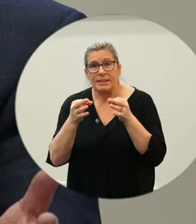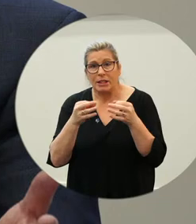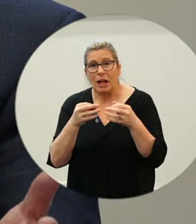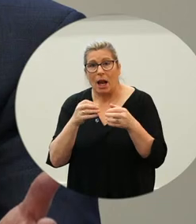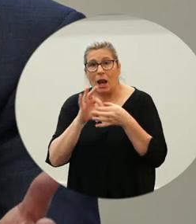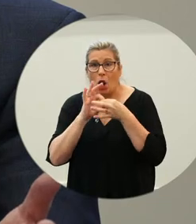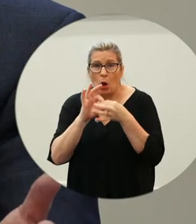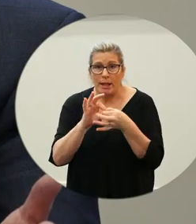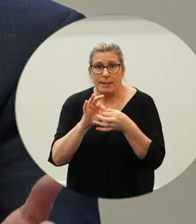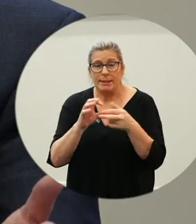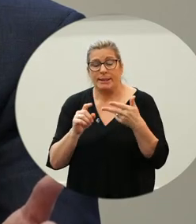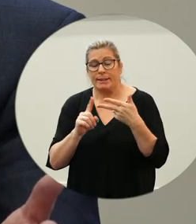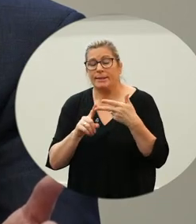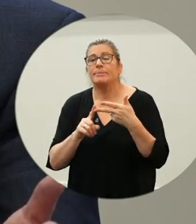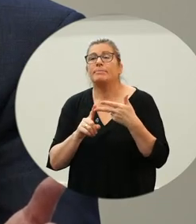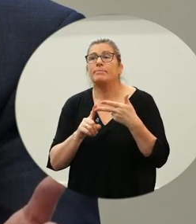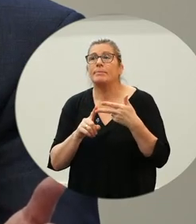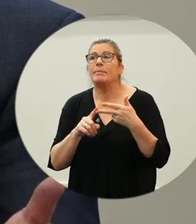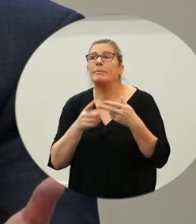and